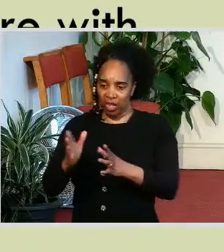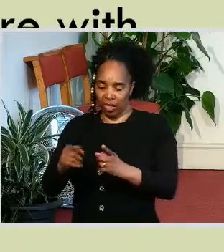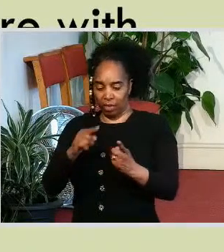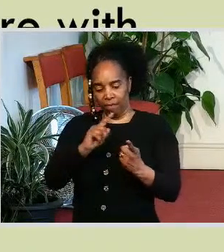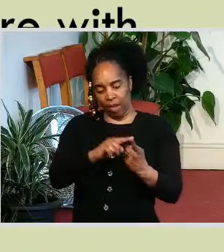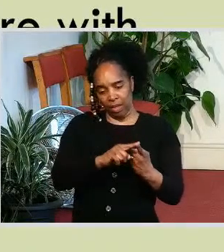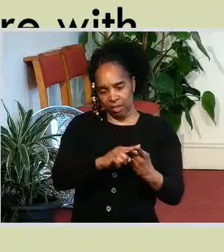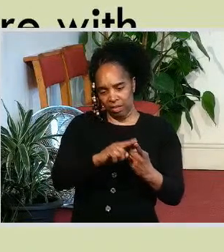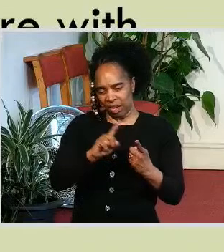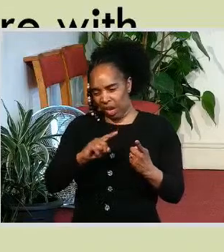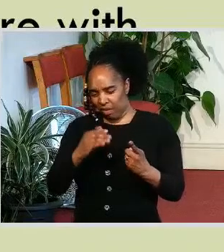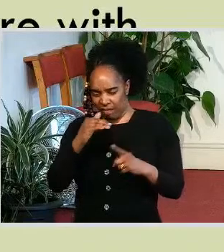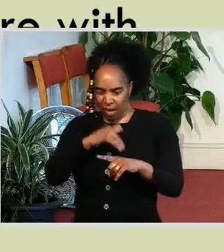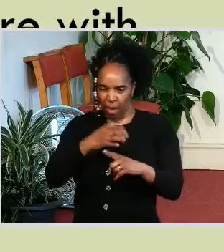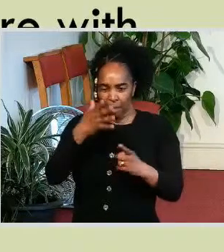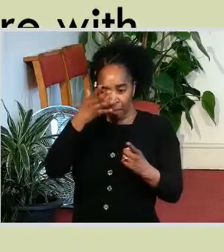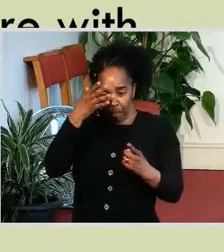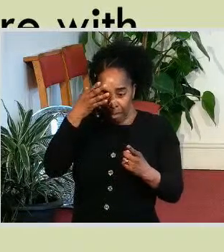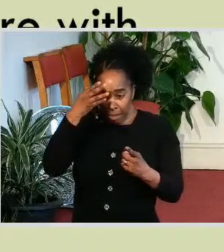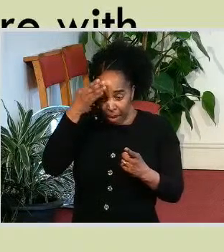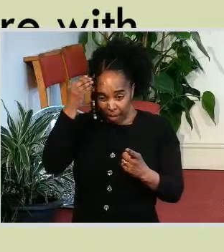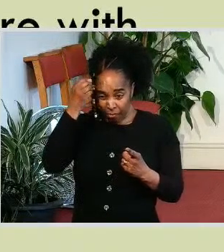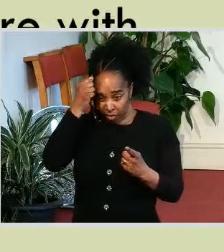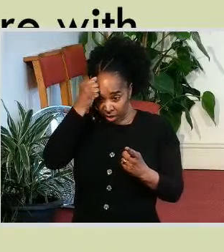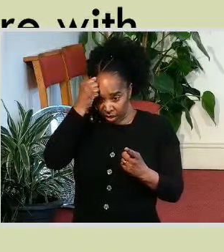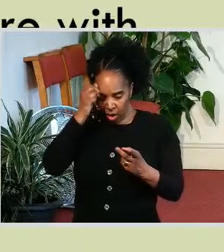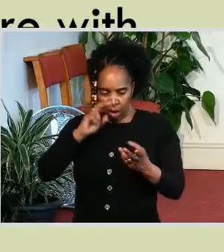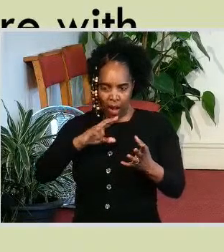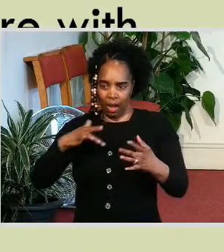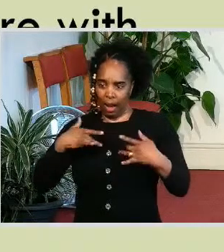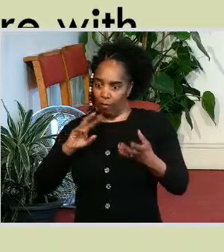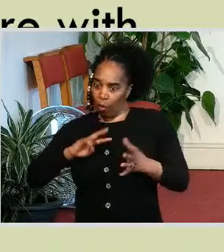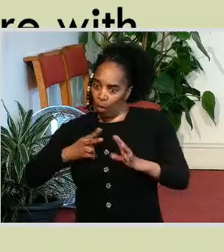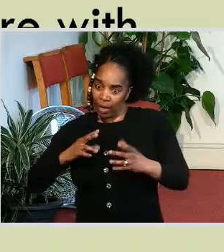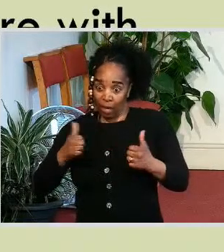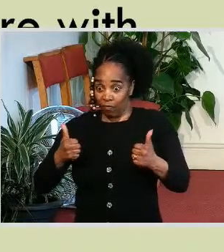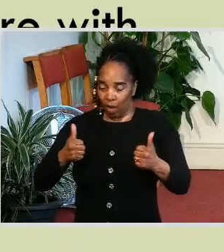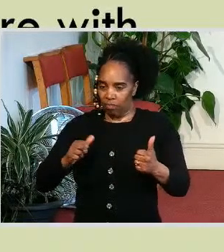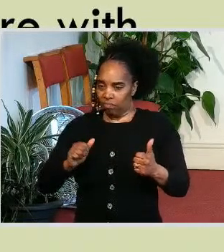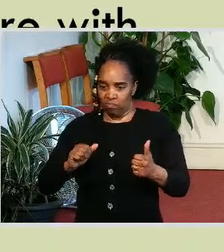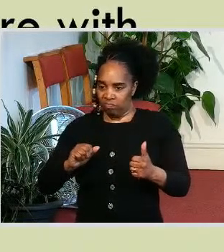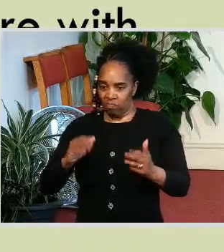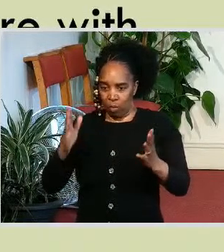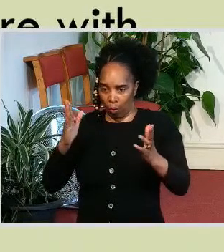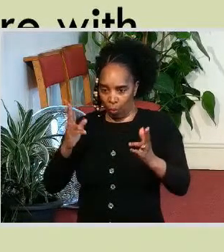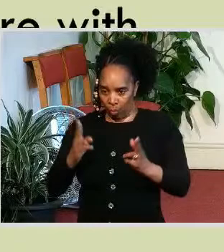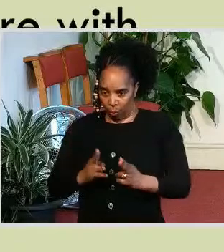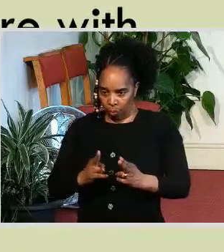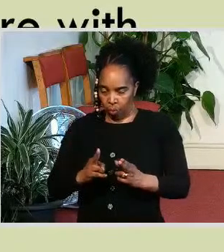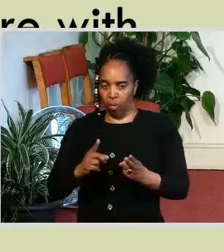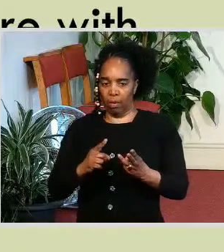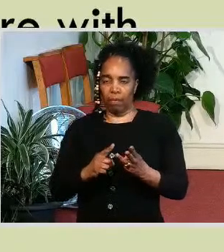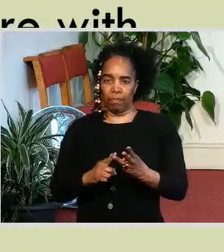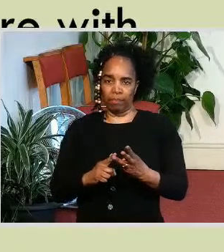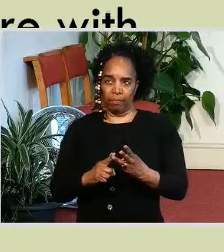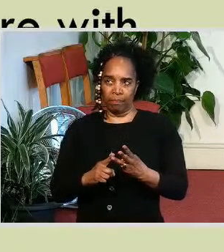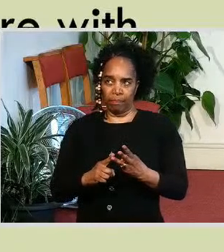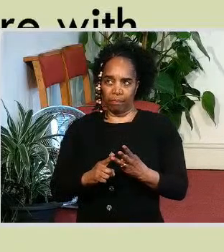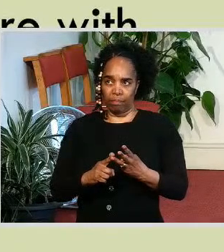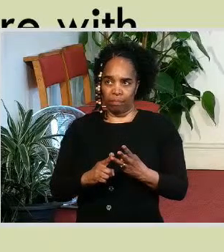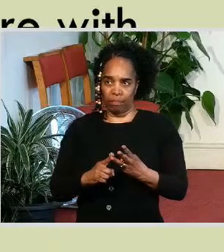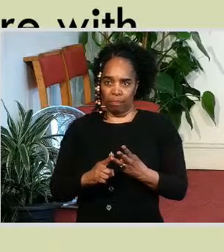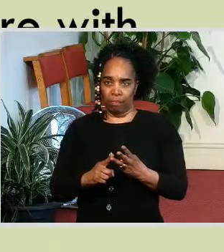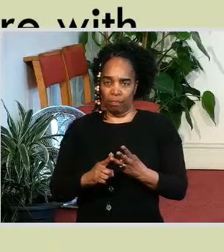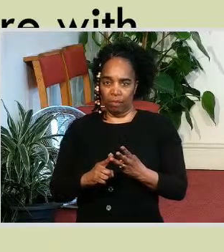memory aspect, or someone cannot organize their lives very well, or especially things which was what we call